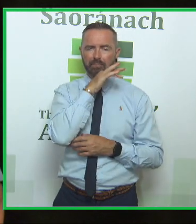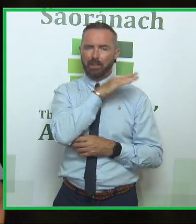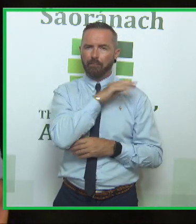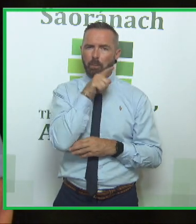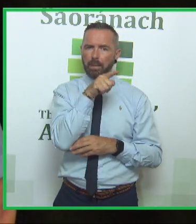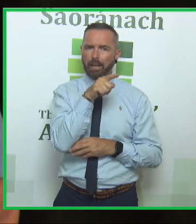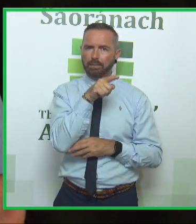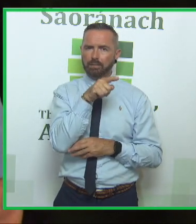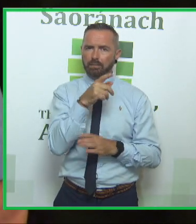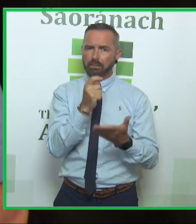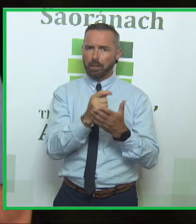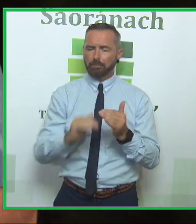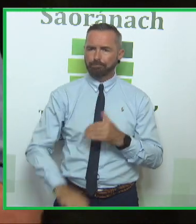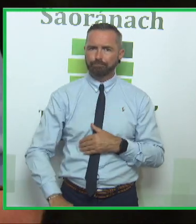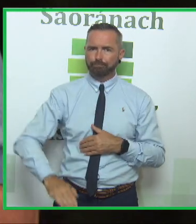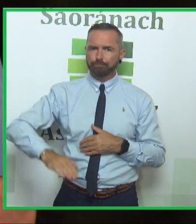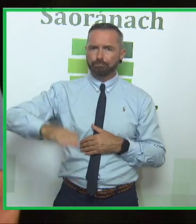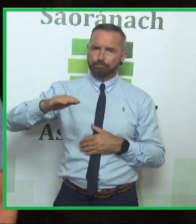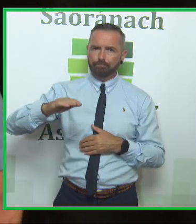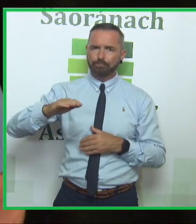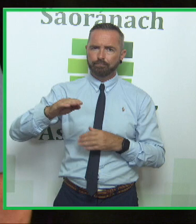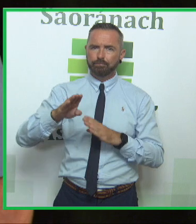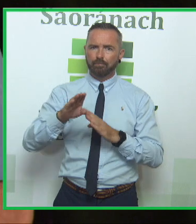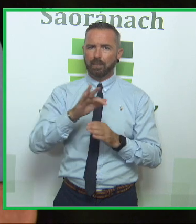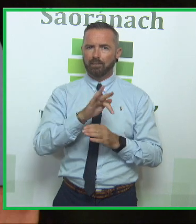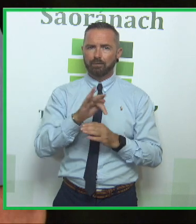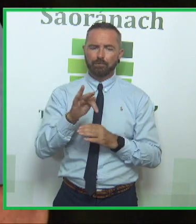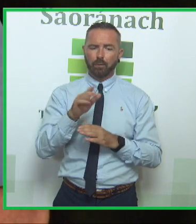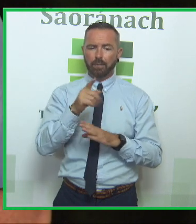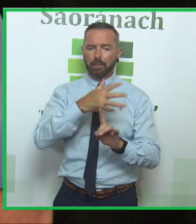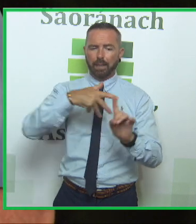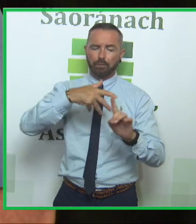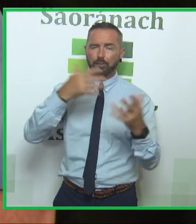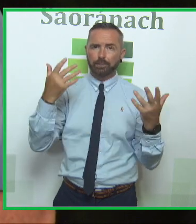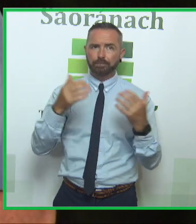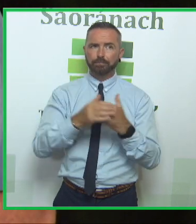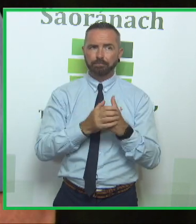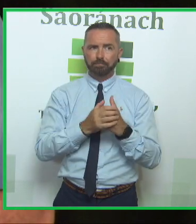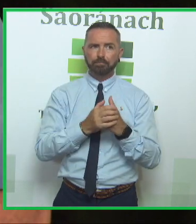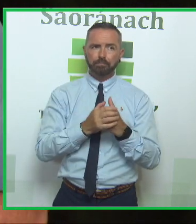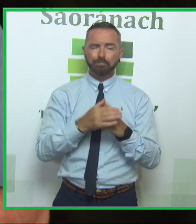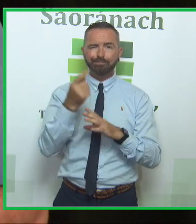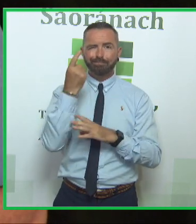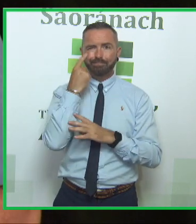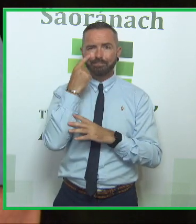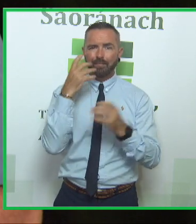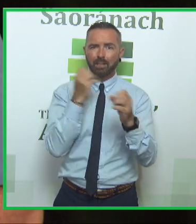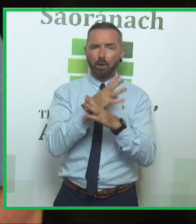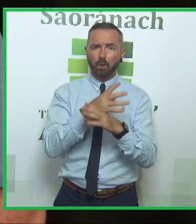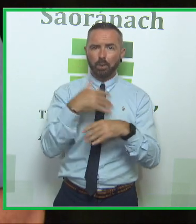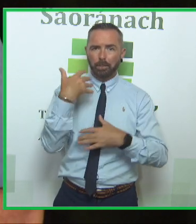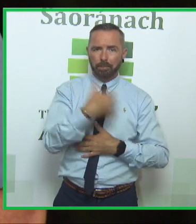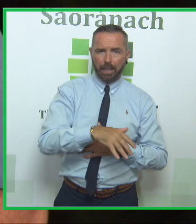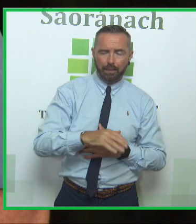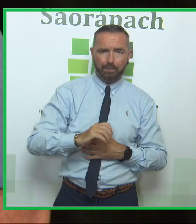that position and sports having grown up coming from that background, and seeing all the pain and the